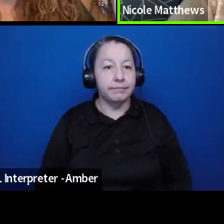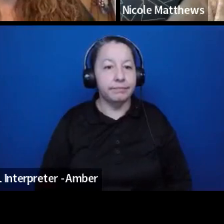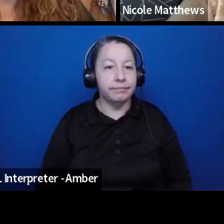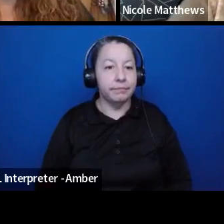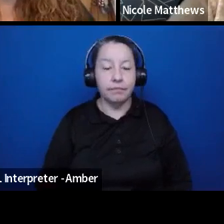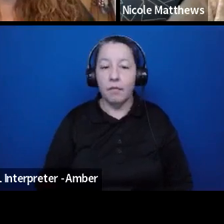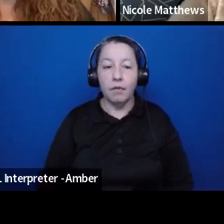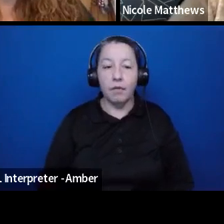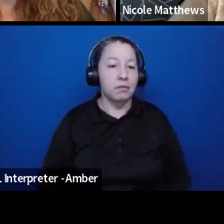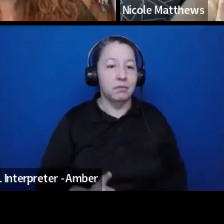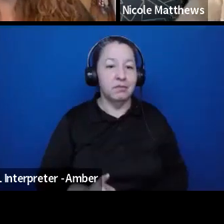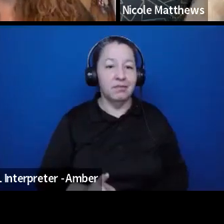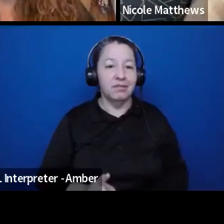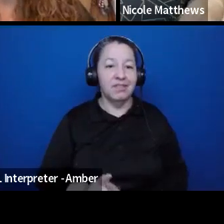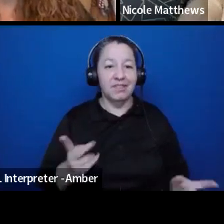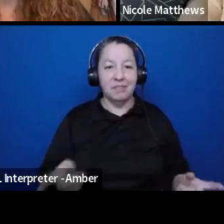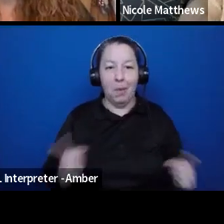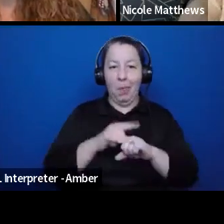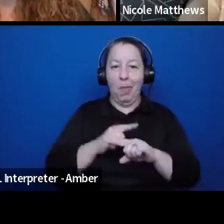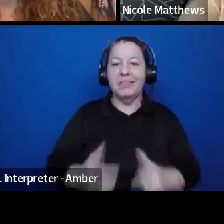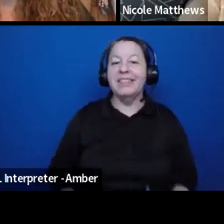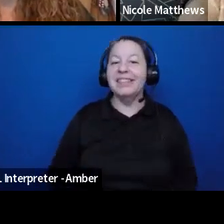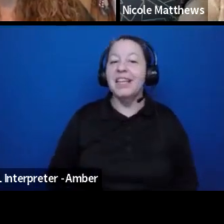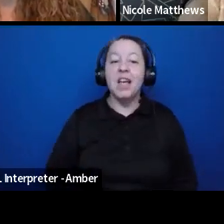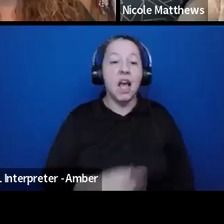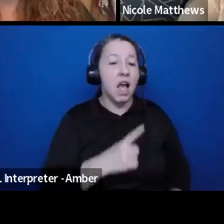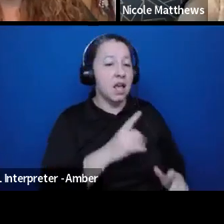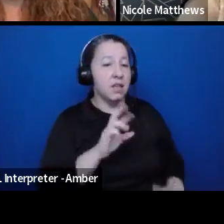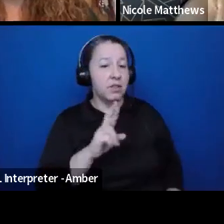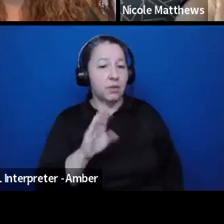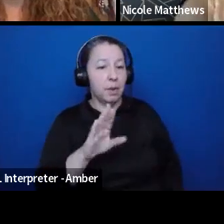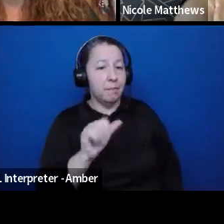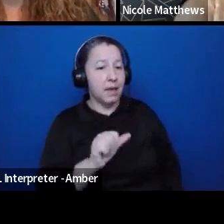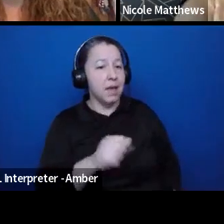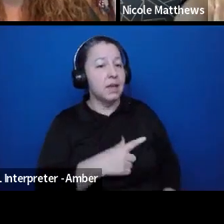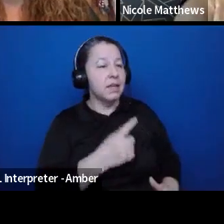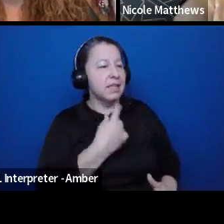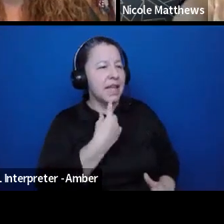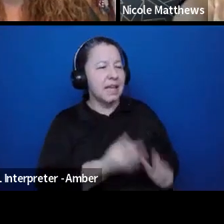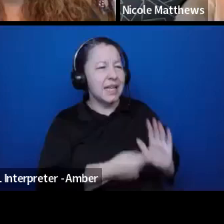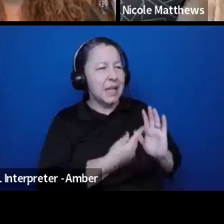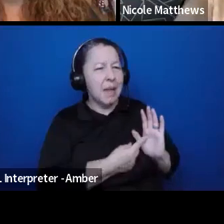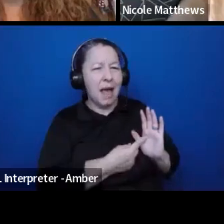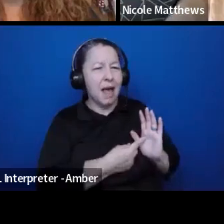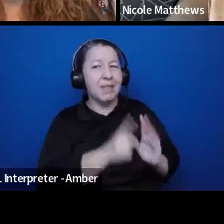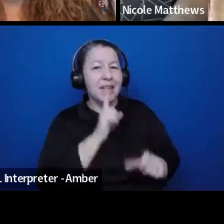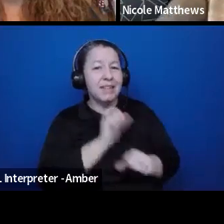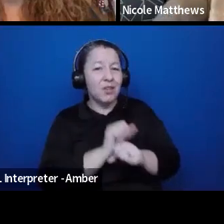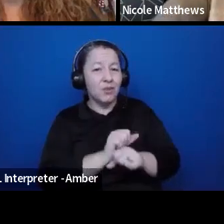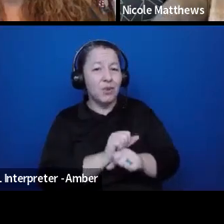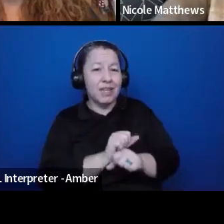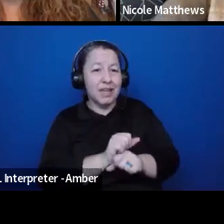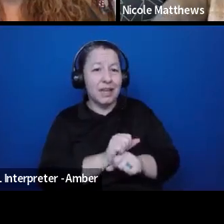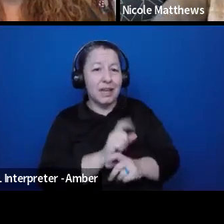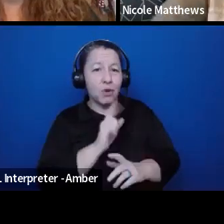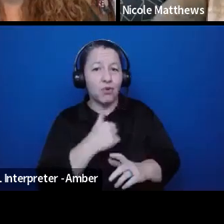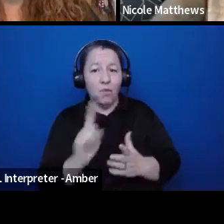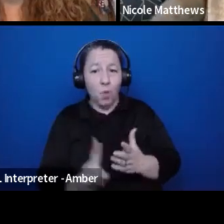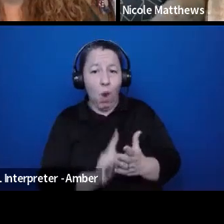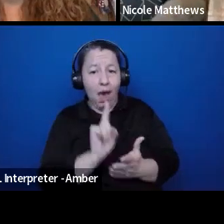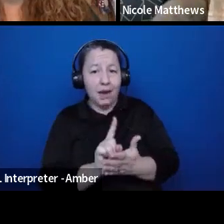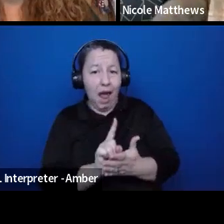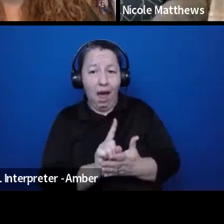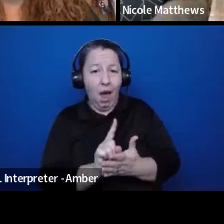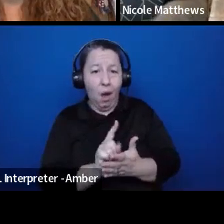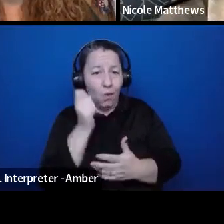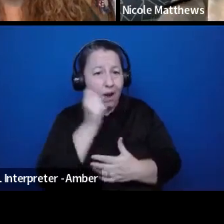And sometimes it's literally just having an hour a day to check in with each other on my